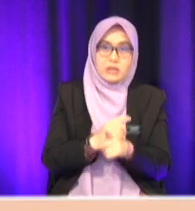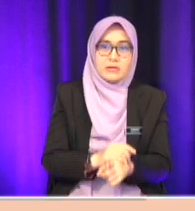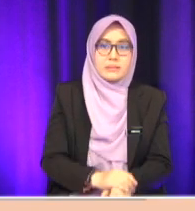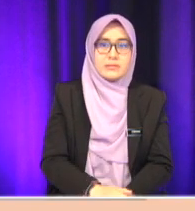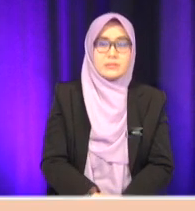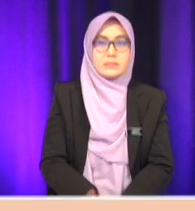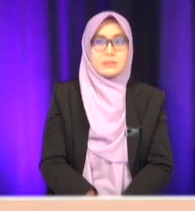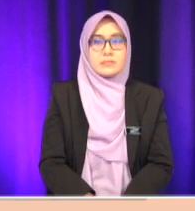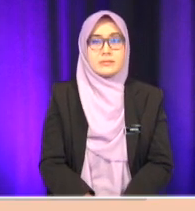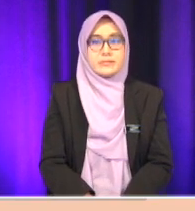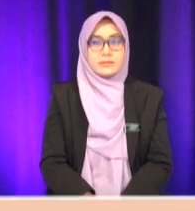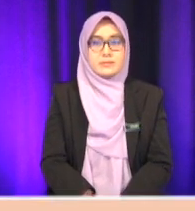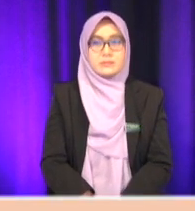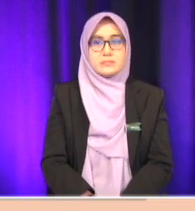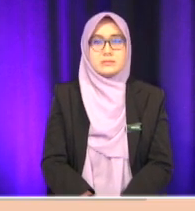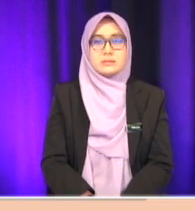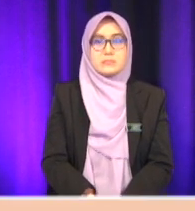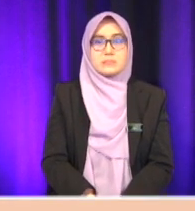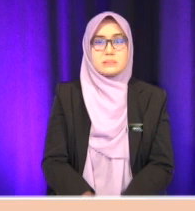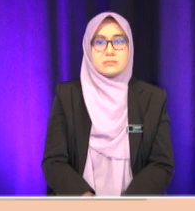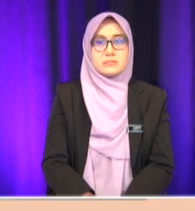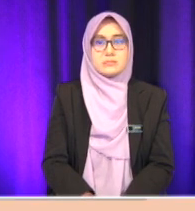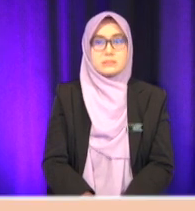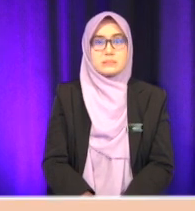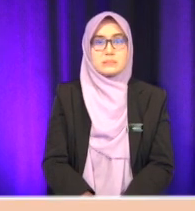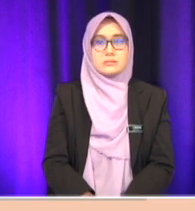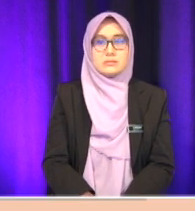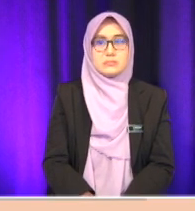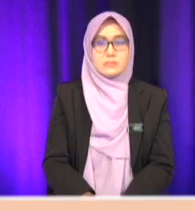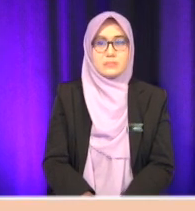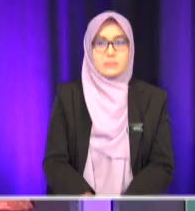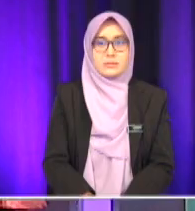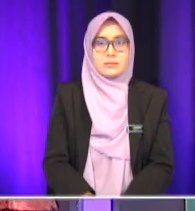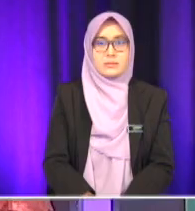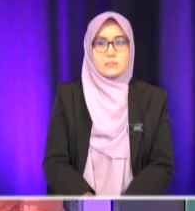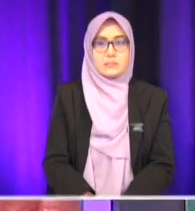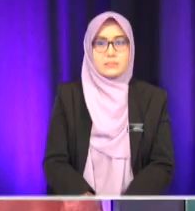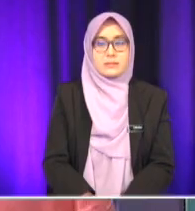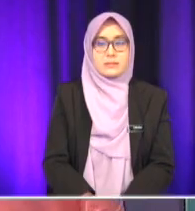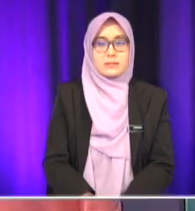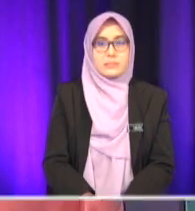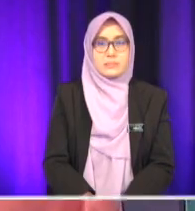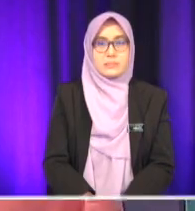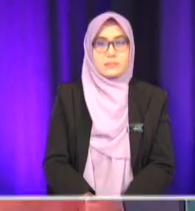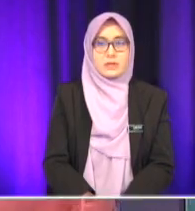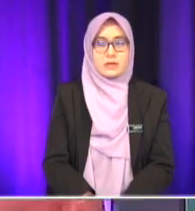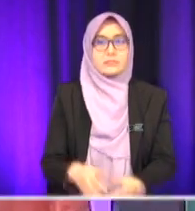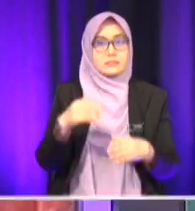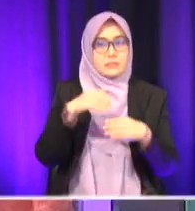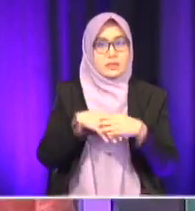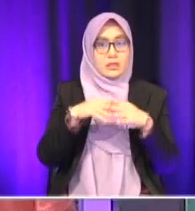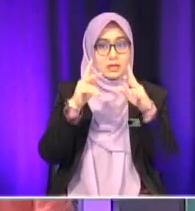ordinary dishes. Yes. Right. Okay. So she tries to give food to her